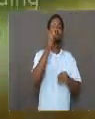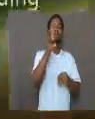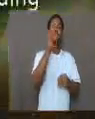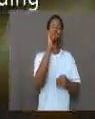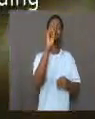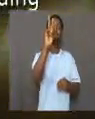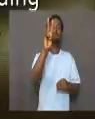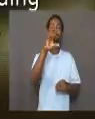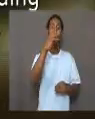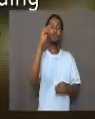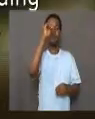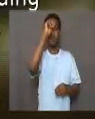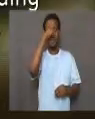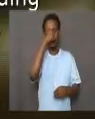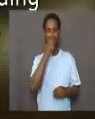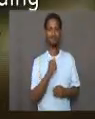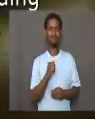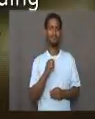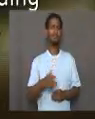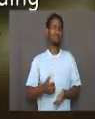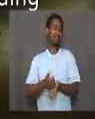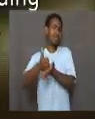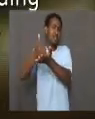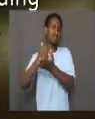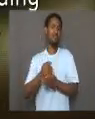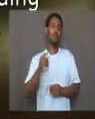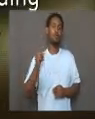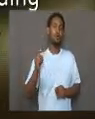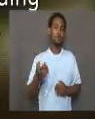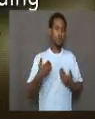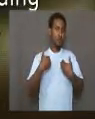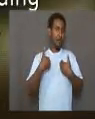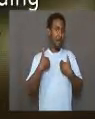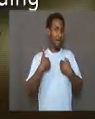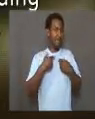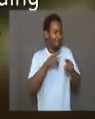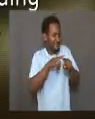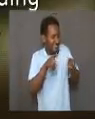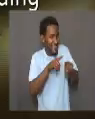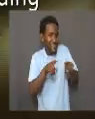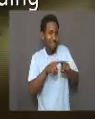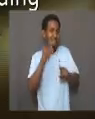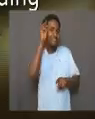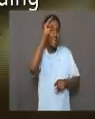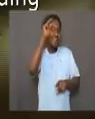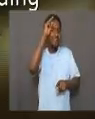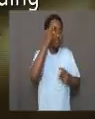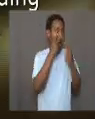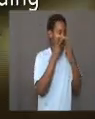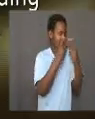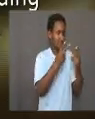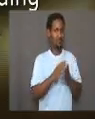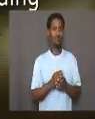AIDS, it would be very helpful to have a variety of cultural